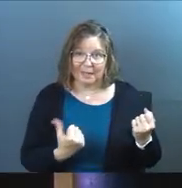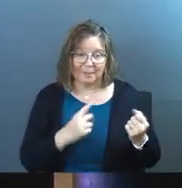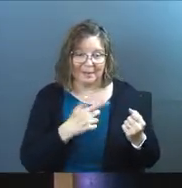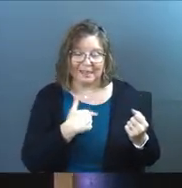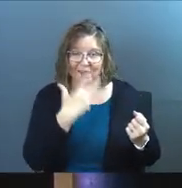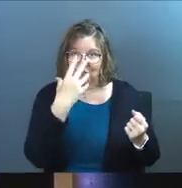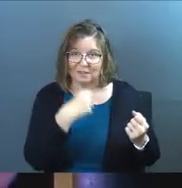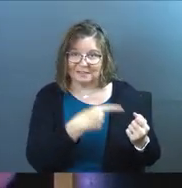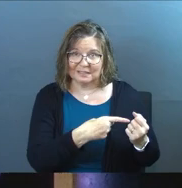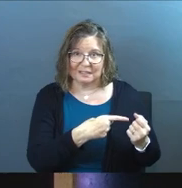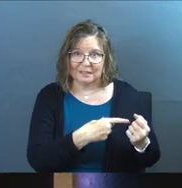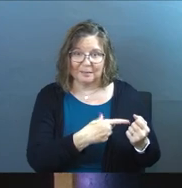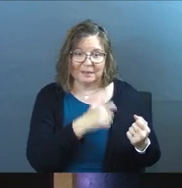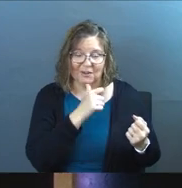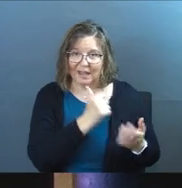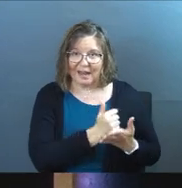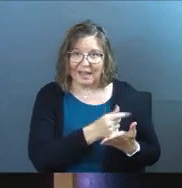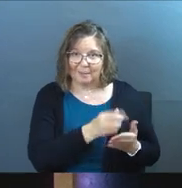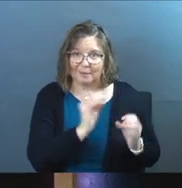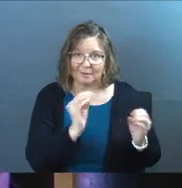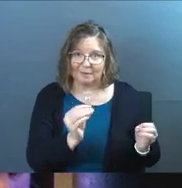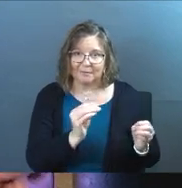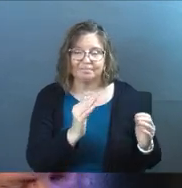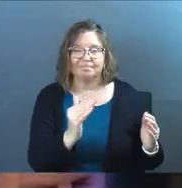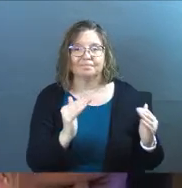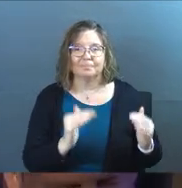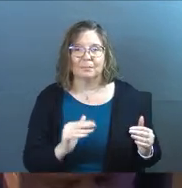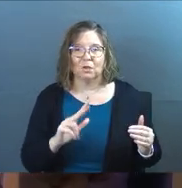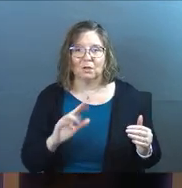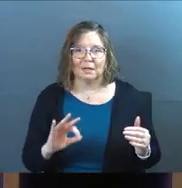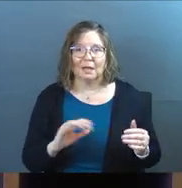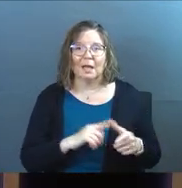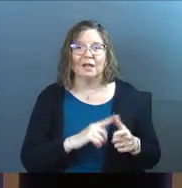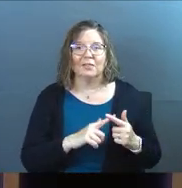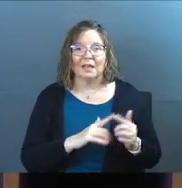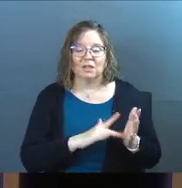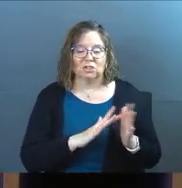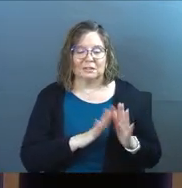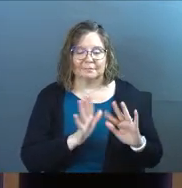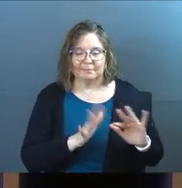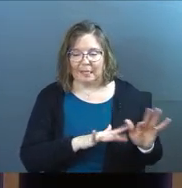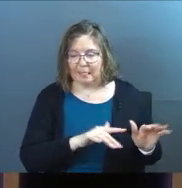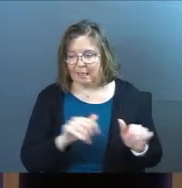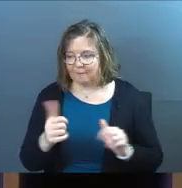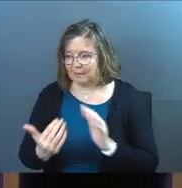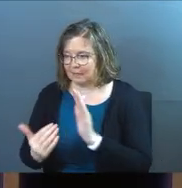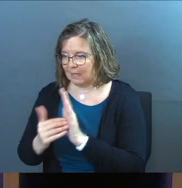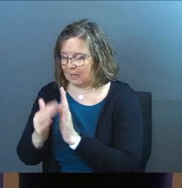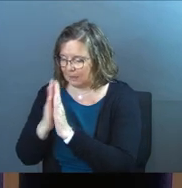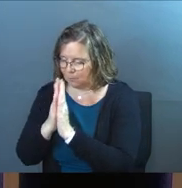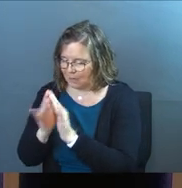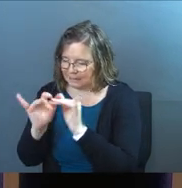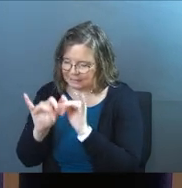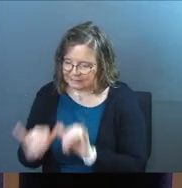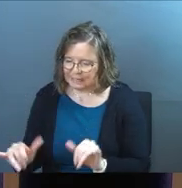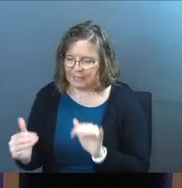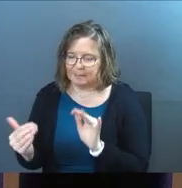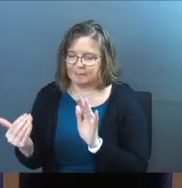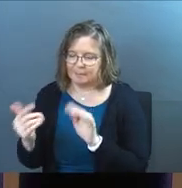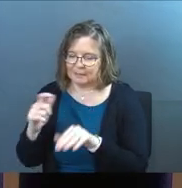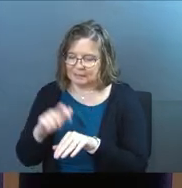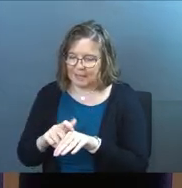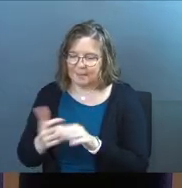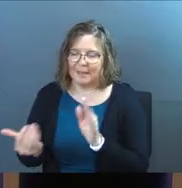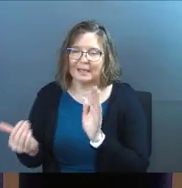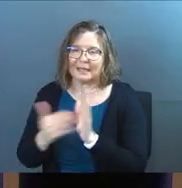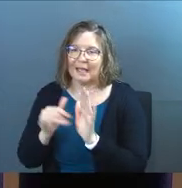They had fallen asleep. They aren't helping him out. I'm going to skip you to verse 39. Then Jesus left them again, and he prayed the same prayer as